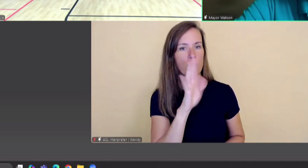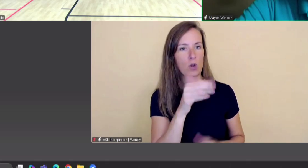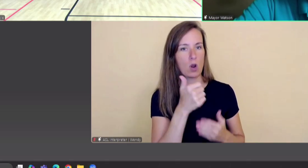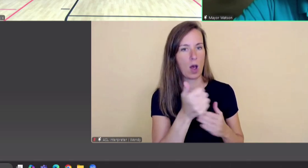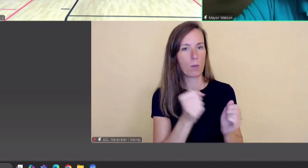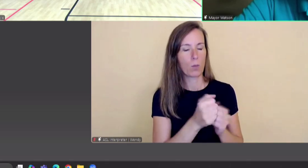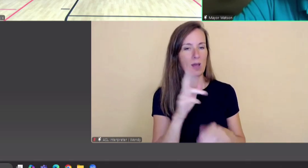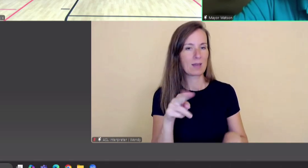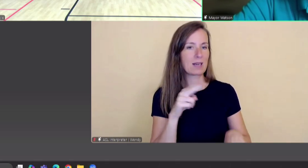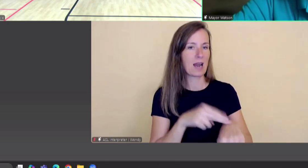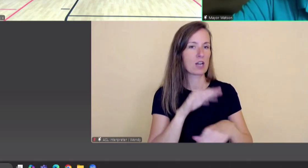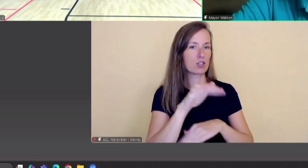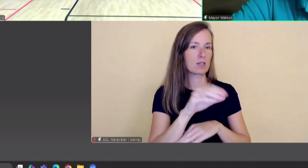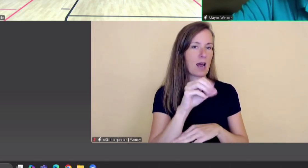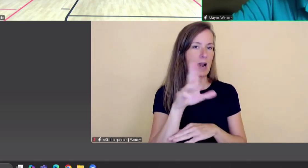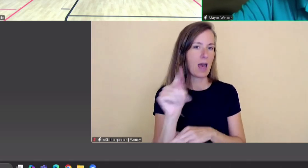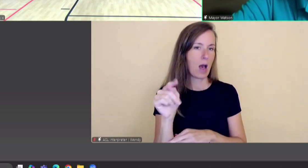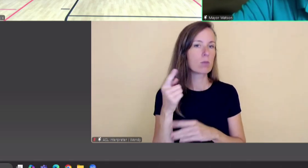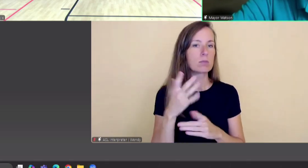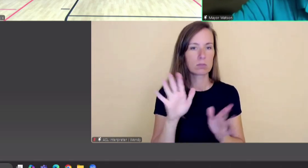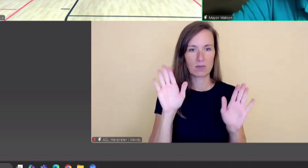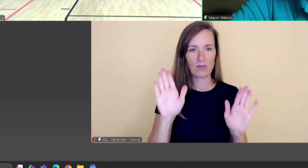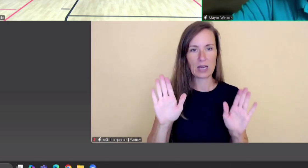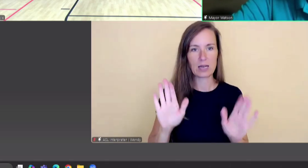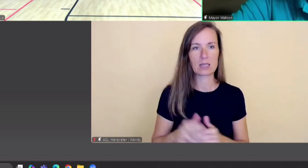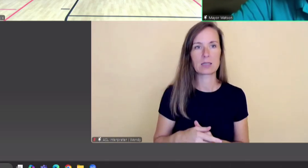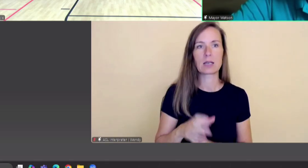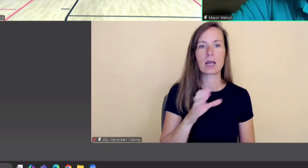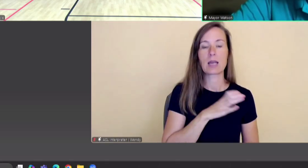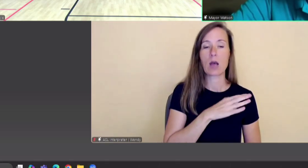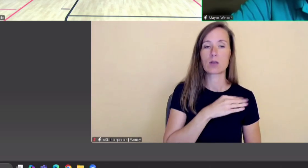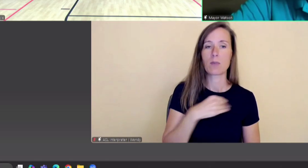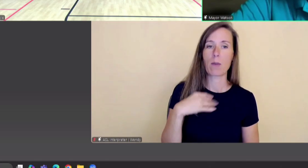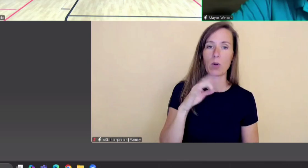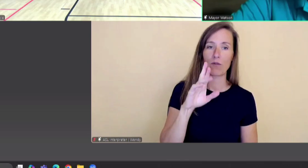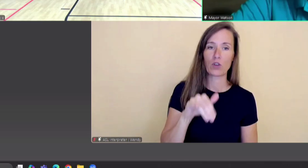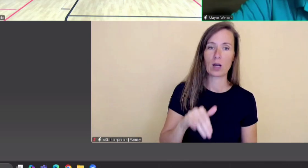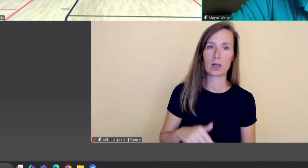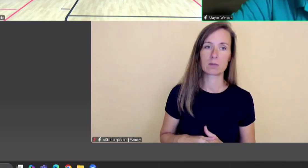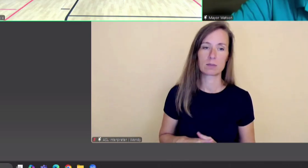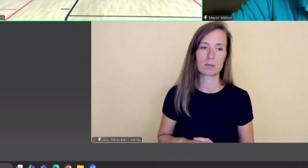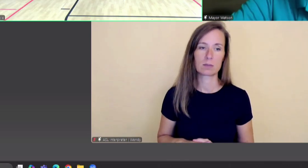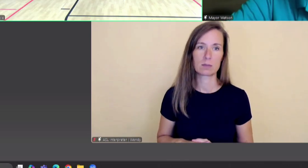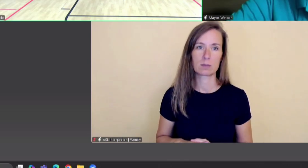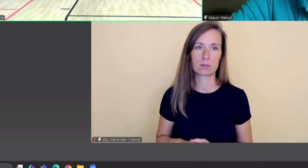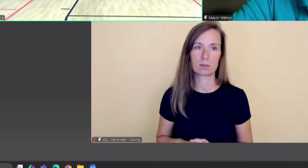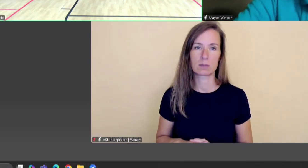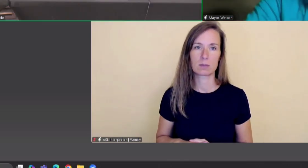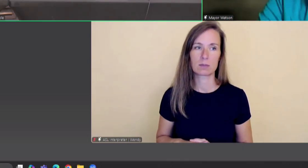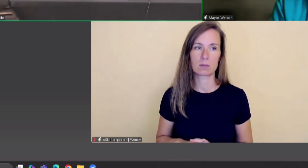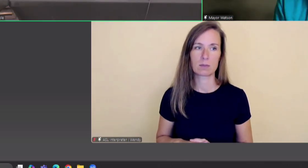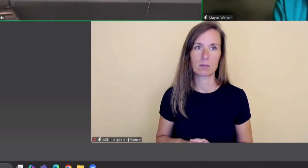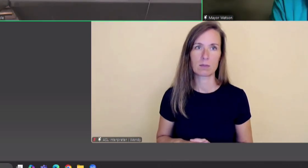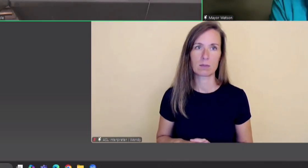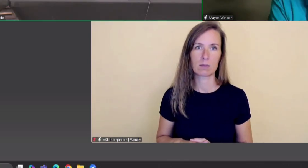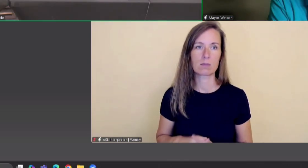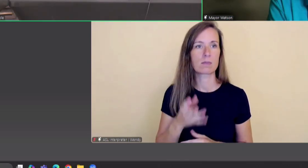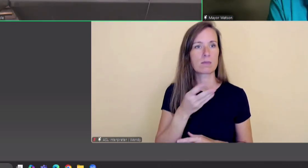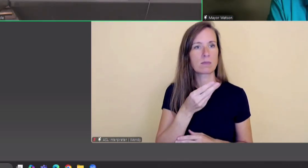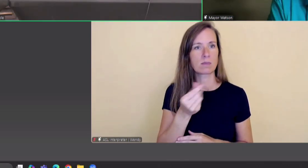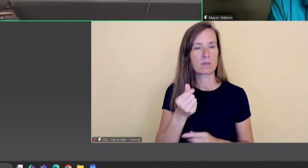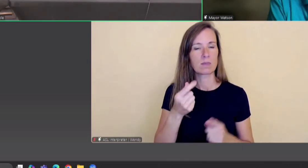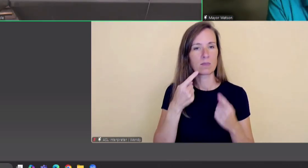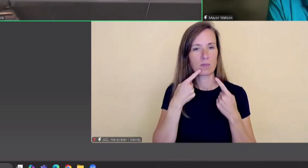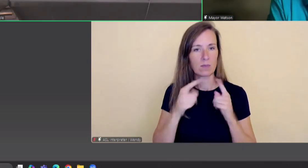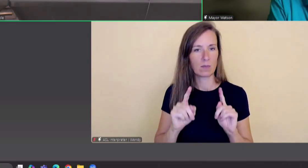fantastic. Councilmember Fry. I have a couple of announcements.